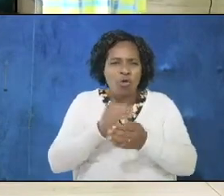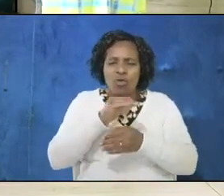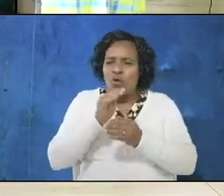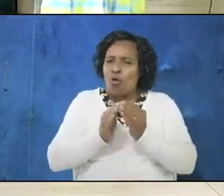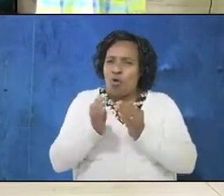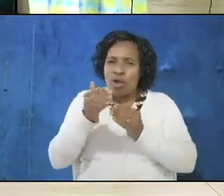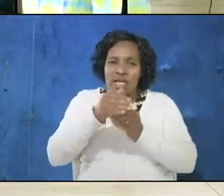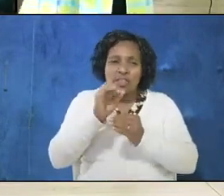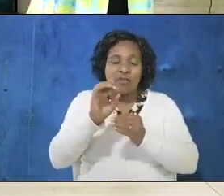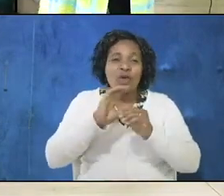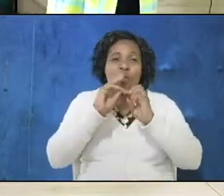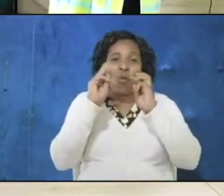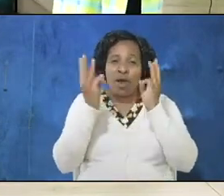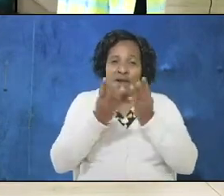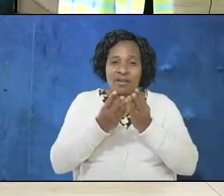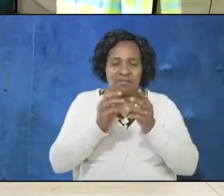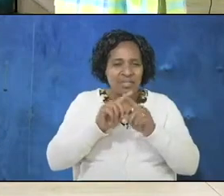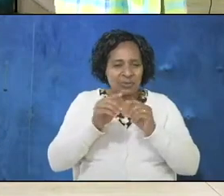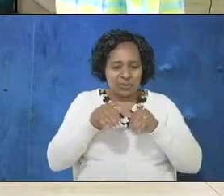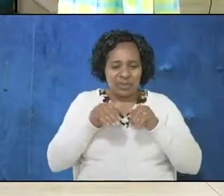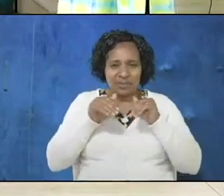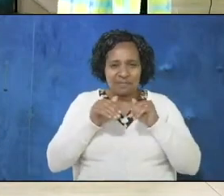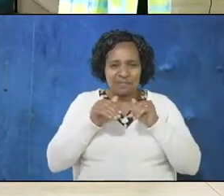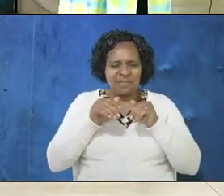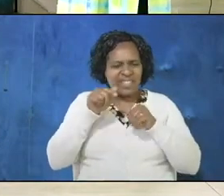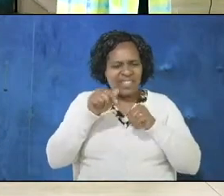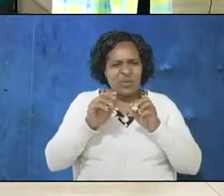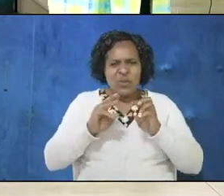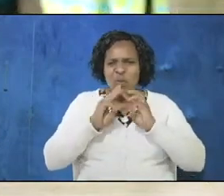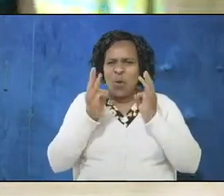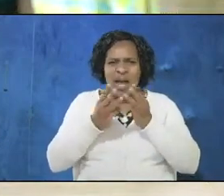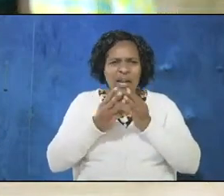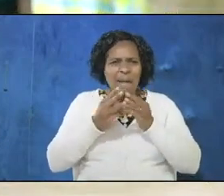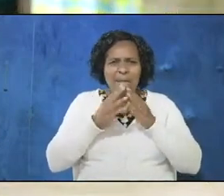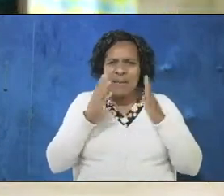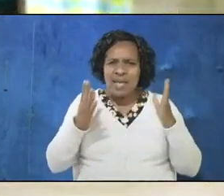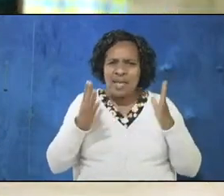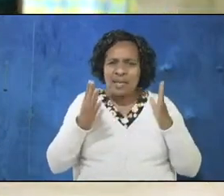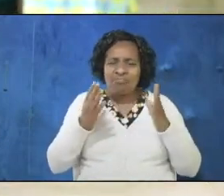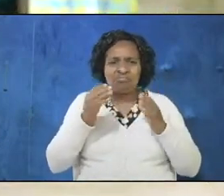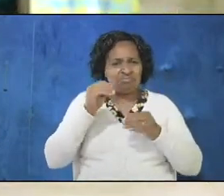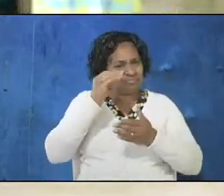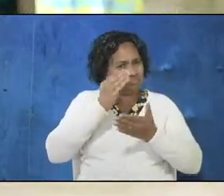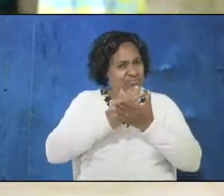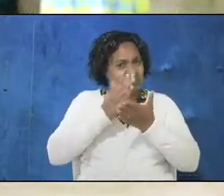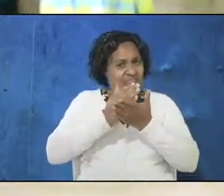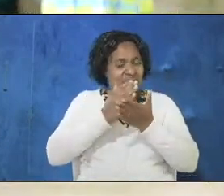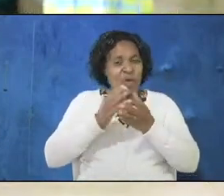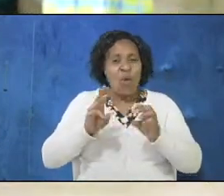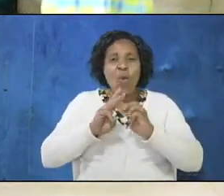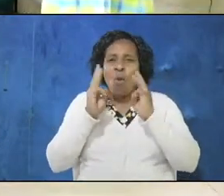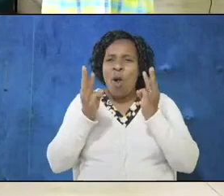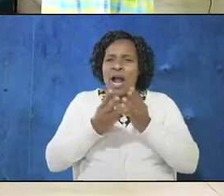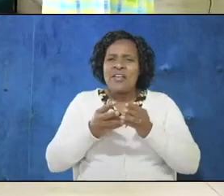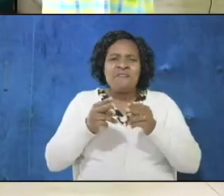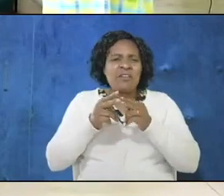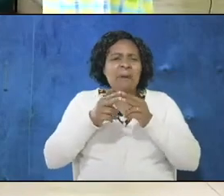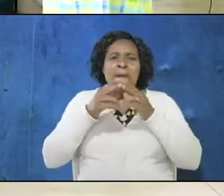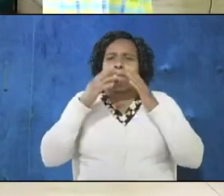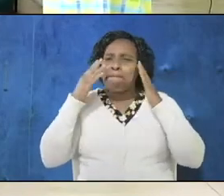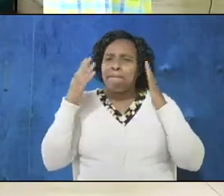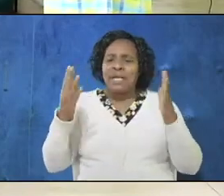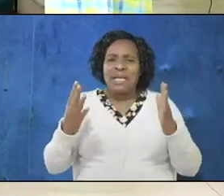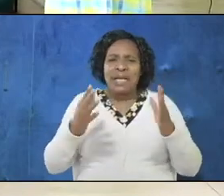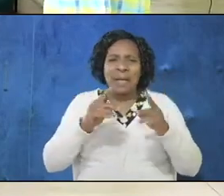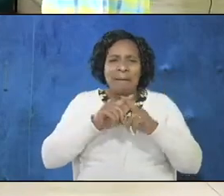of the world. But wait, isn't the world too big? Of course, the world is too big. But